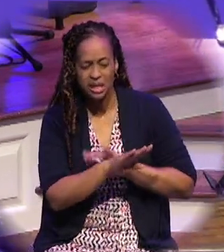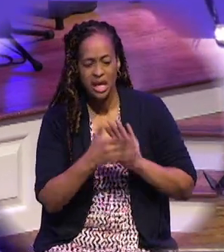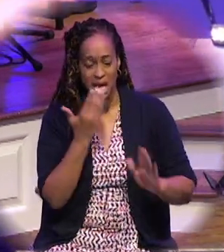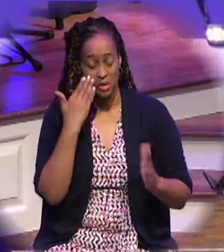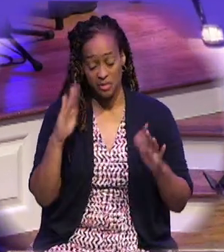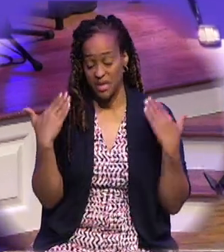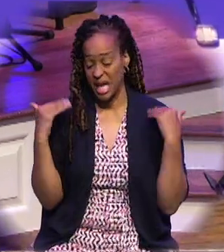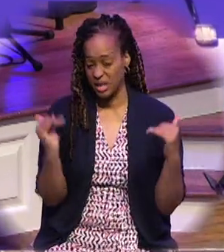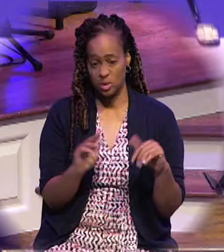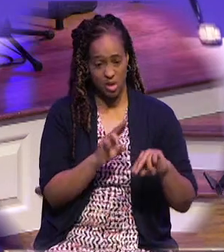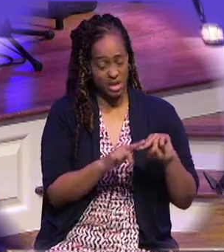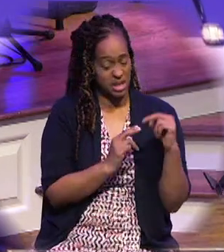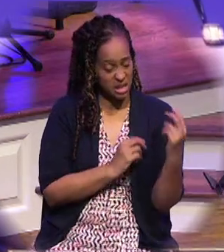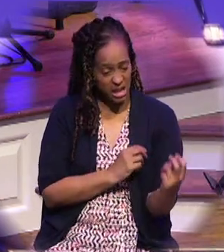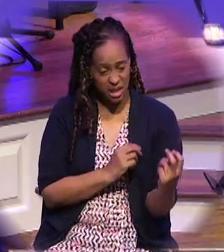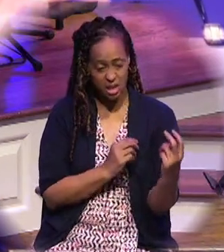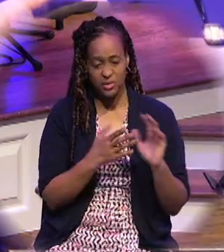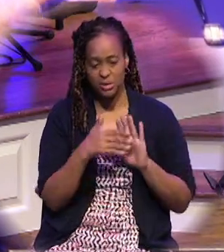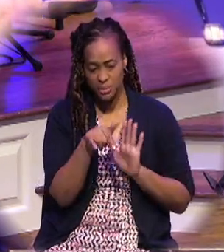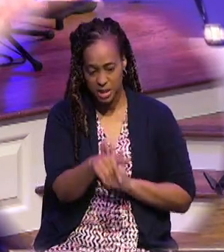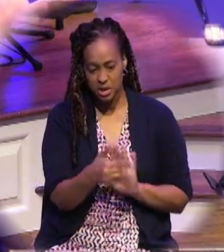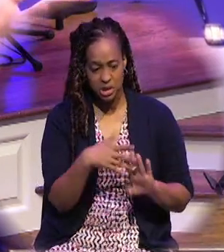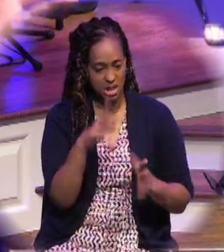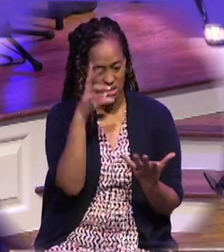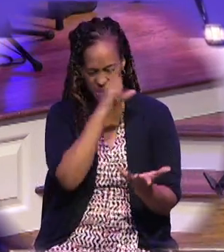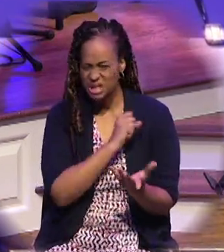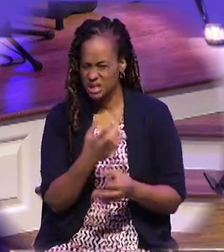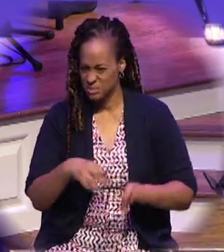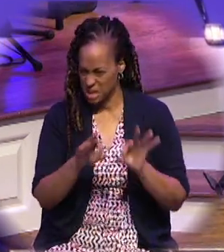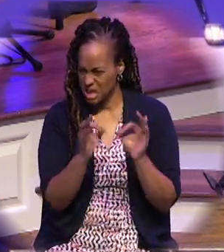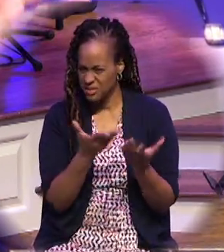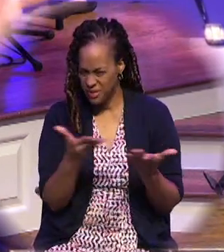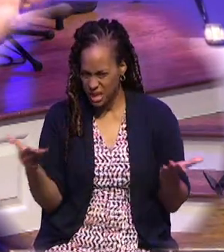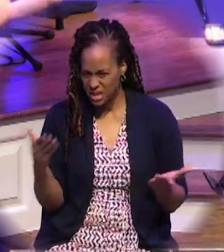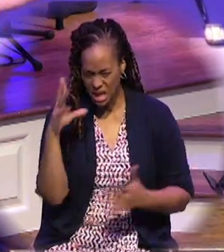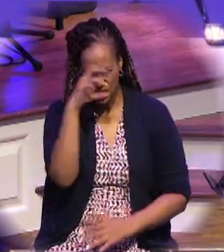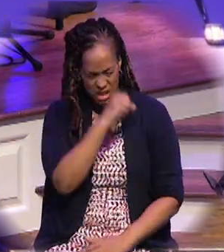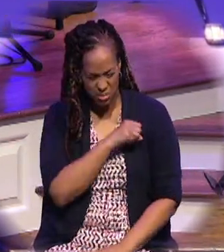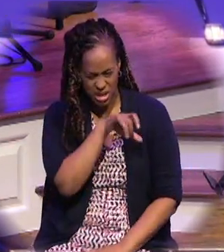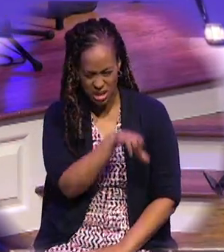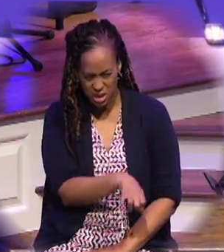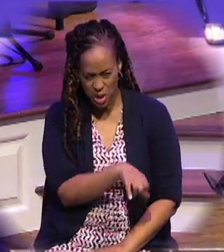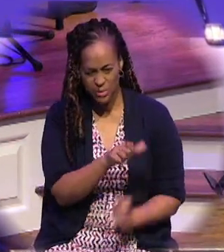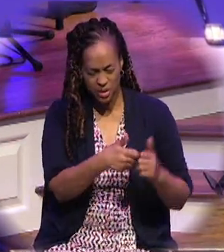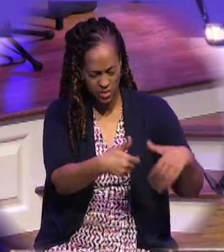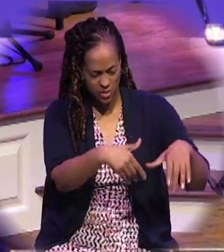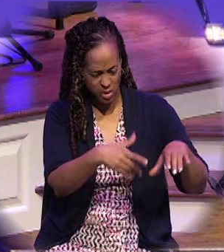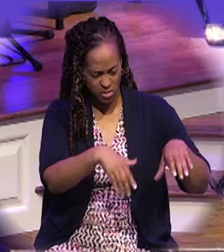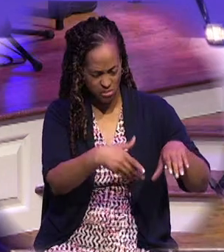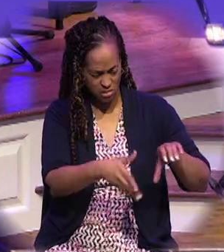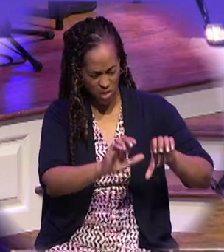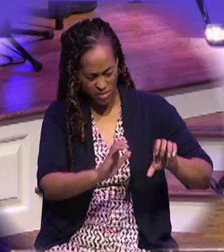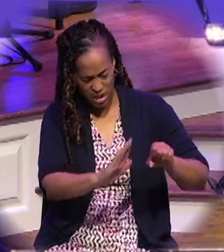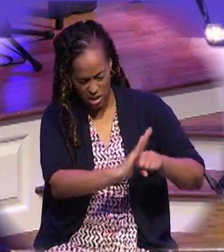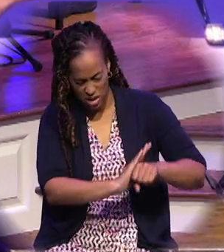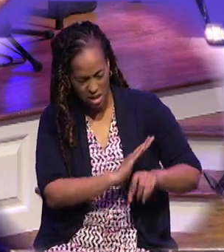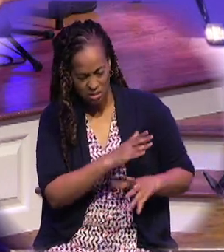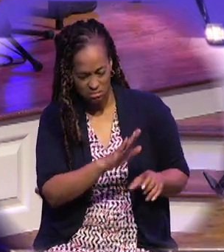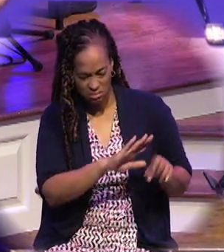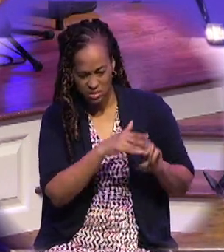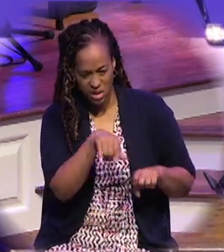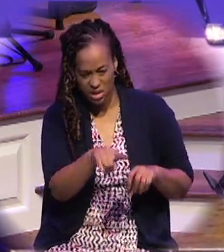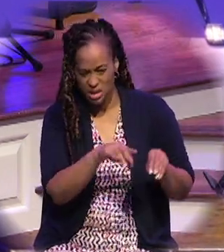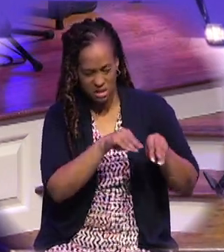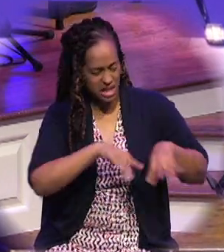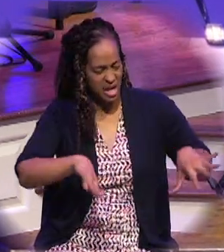were already sitting there or they show up later, but she misses some key things, right? She misses that the grave clothes, that they aren't just